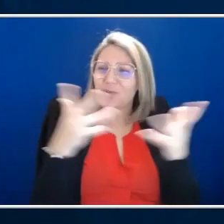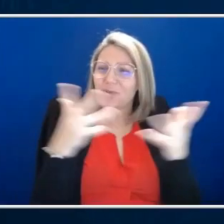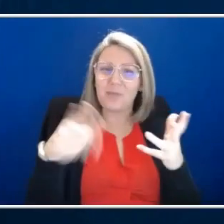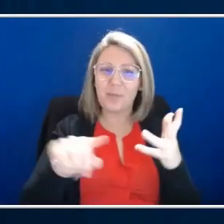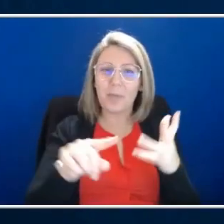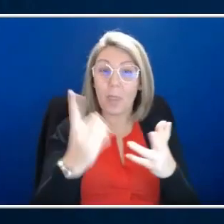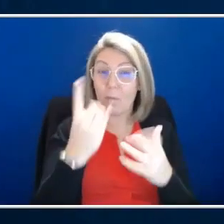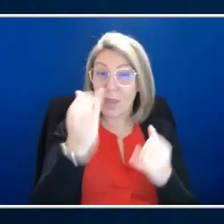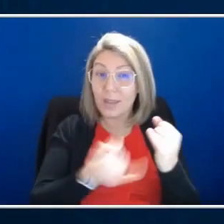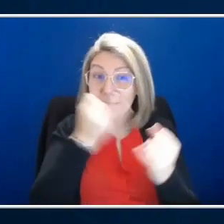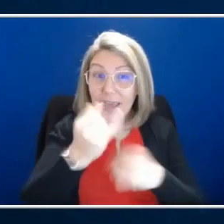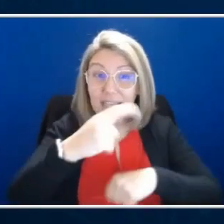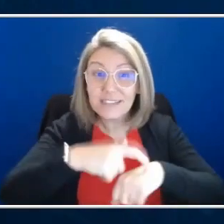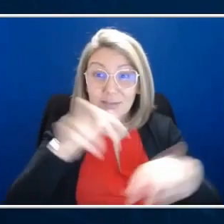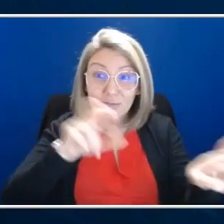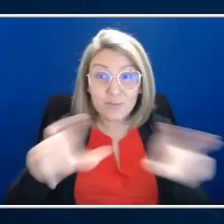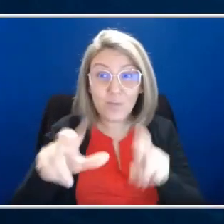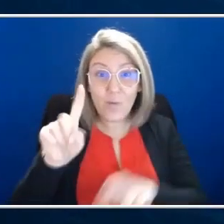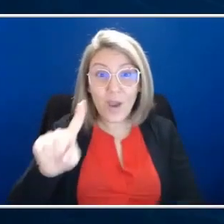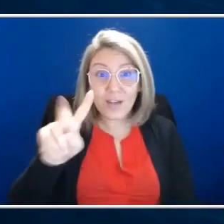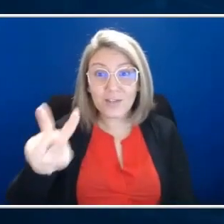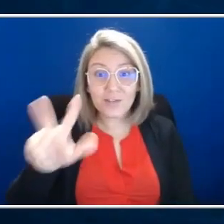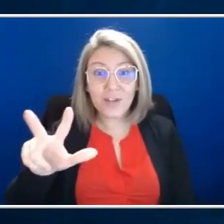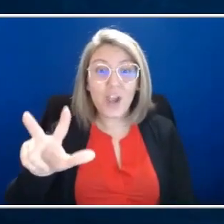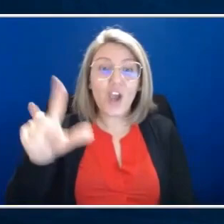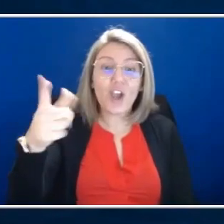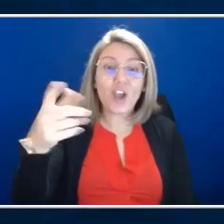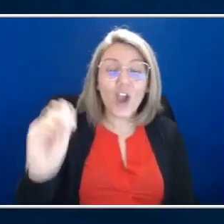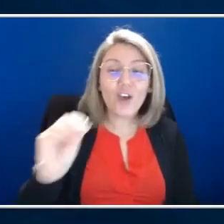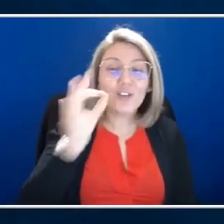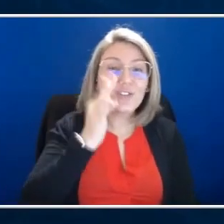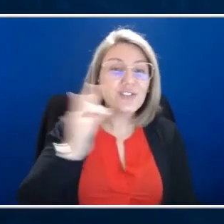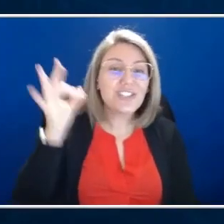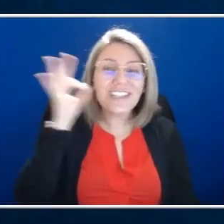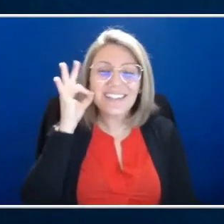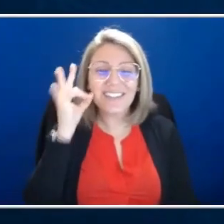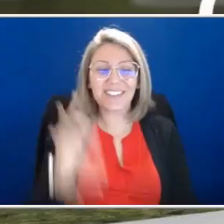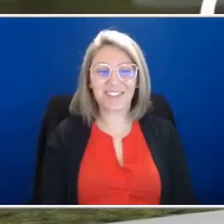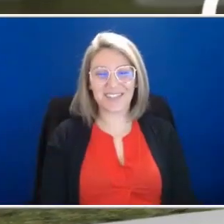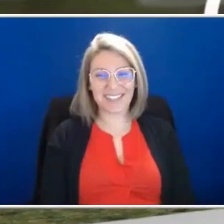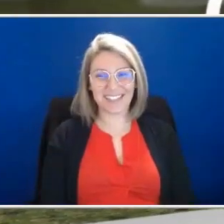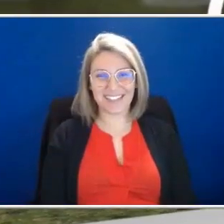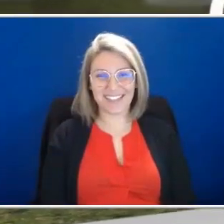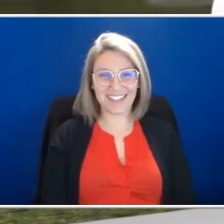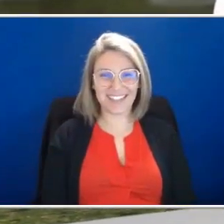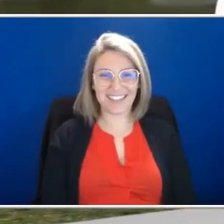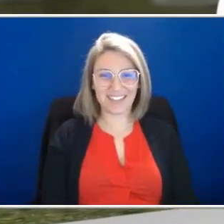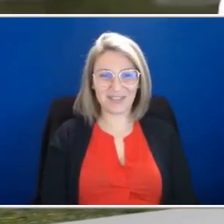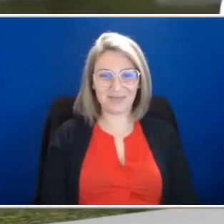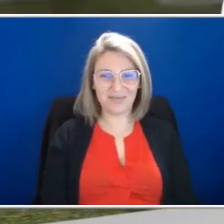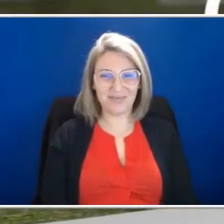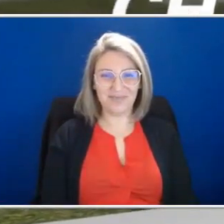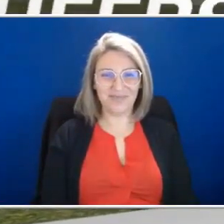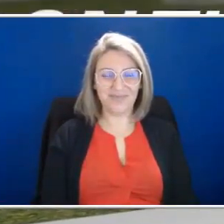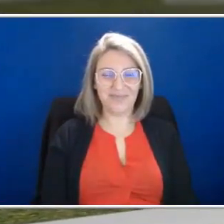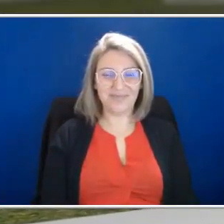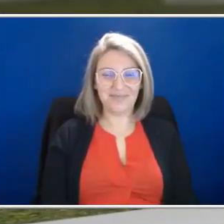are you ready? 1, 2, 3. Go Chiefs! Go Chiefs! Go Chiefs!